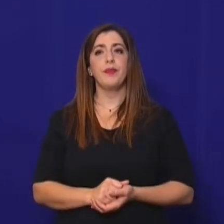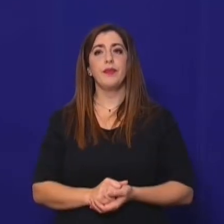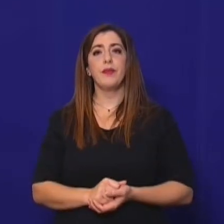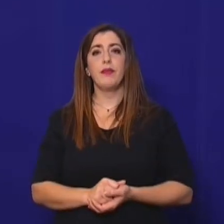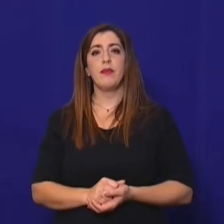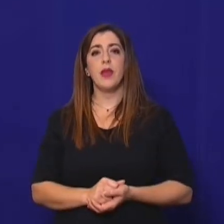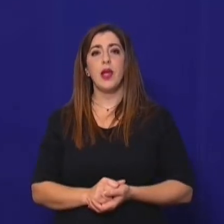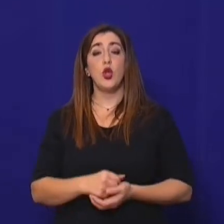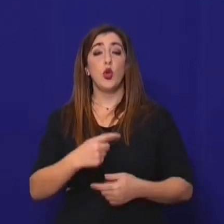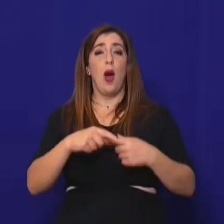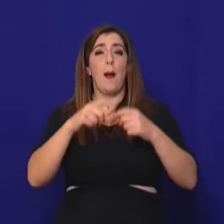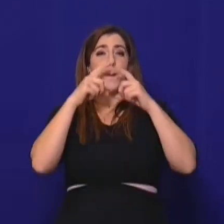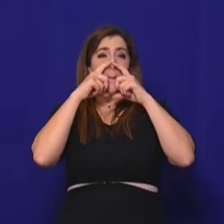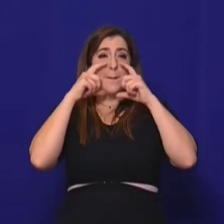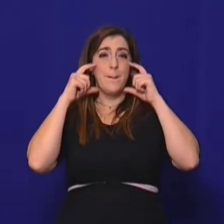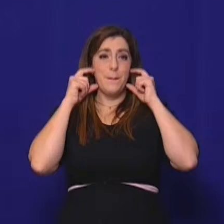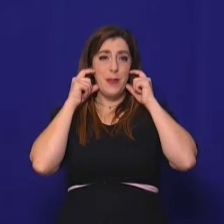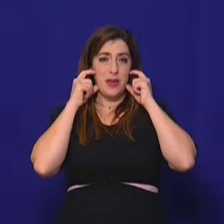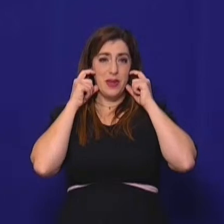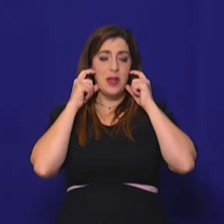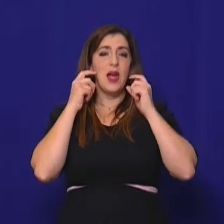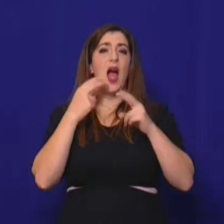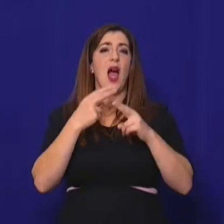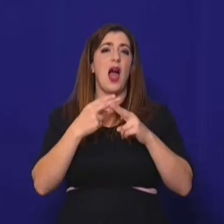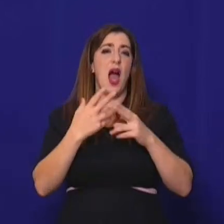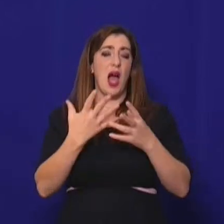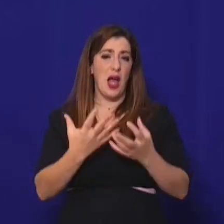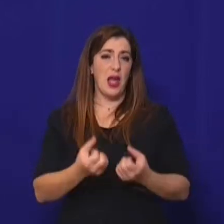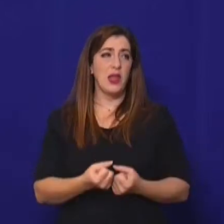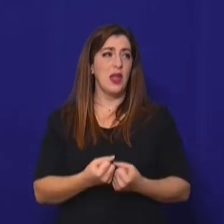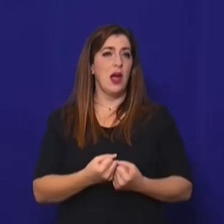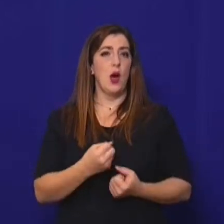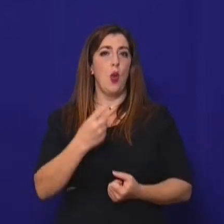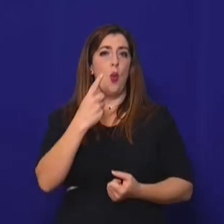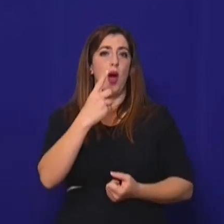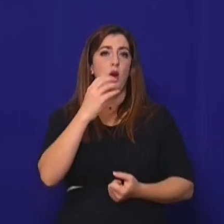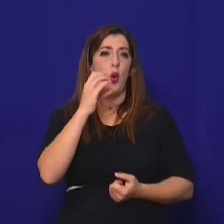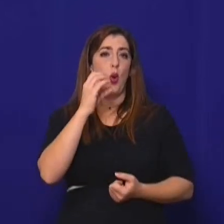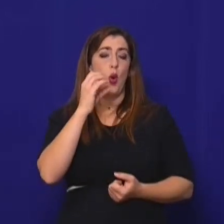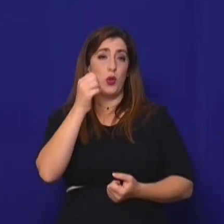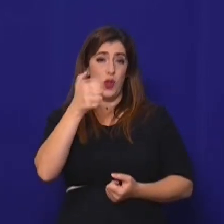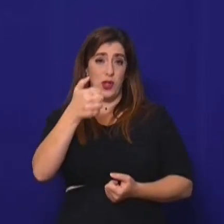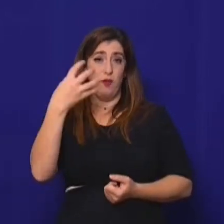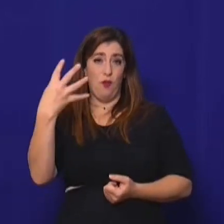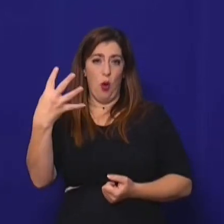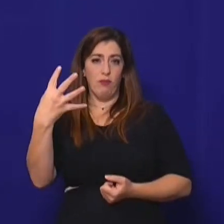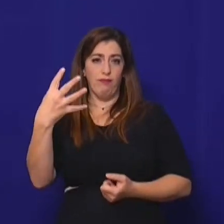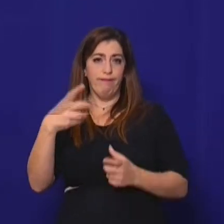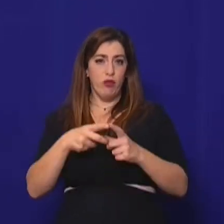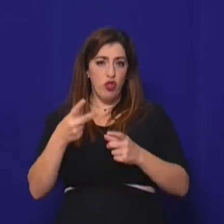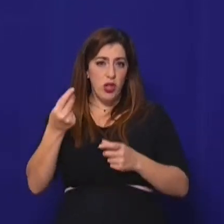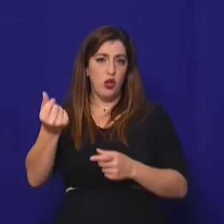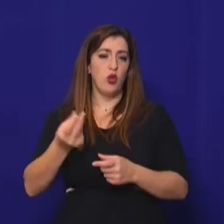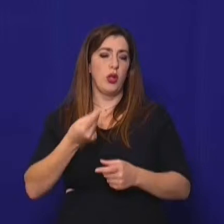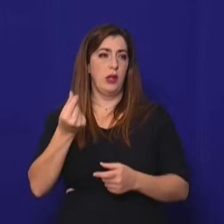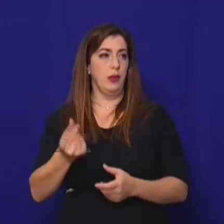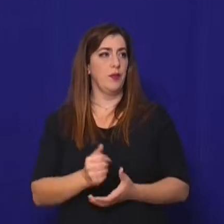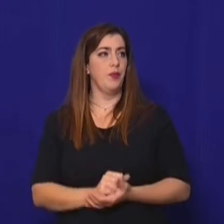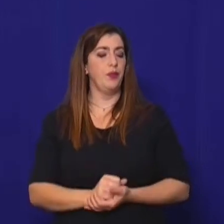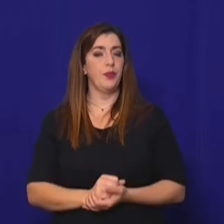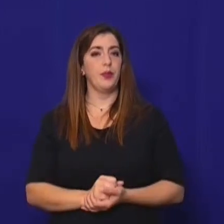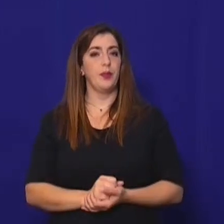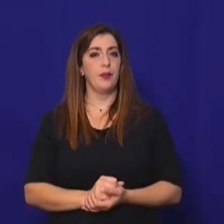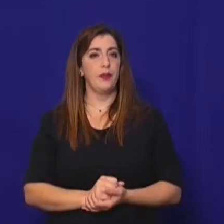għamilna 1,407 u minnem kellna ċitazzjoni ta' 164. Pero nfakkar ukoll li barra dawn hemm